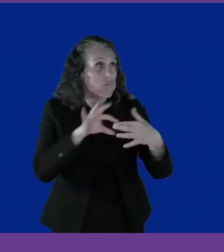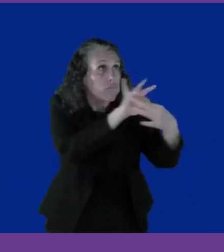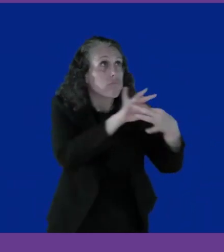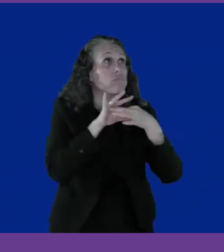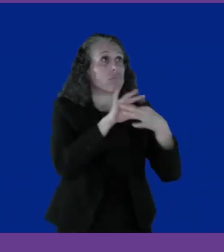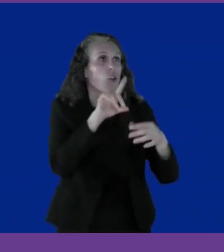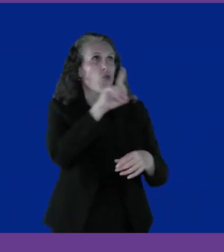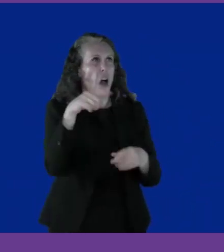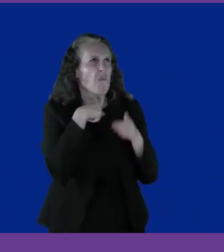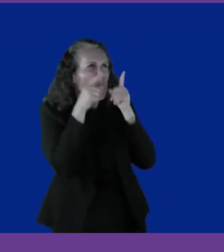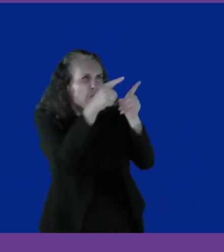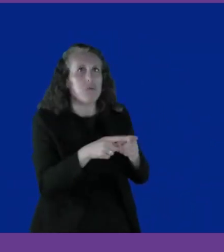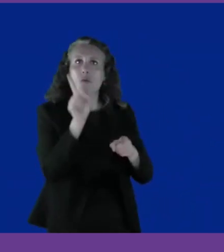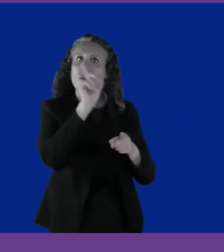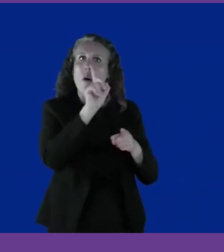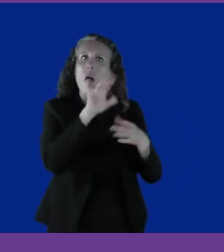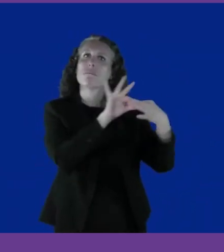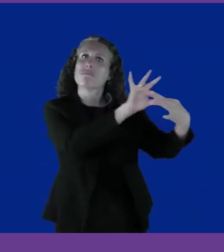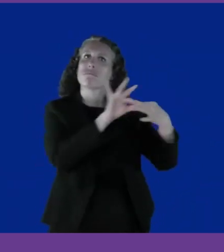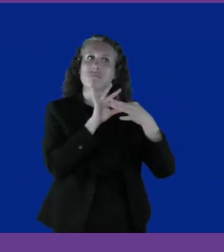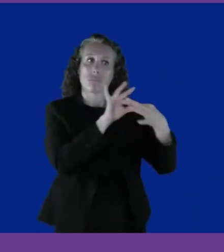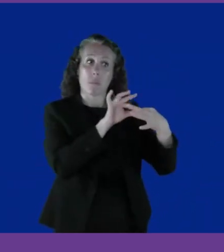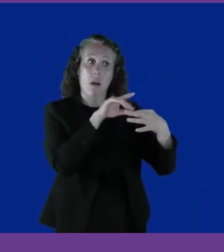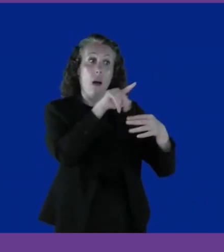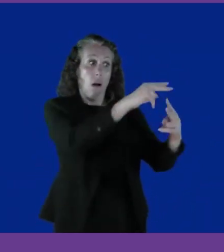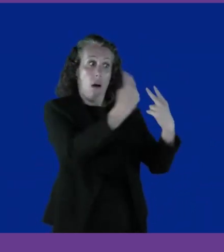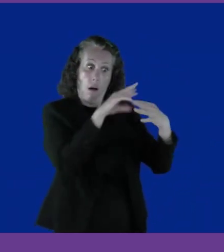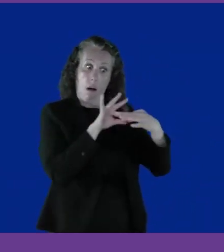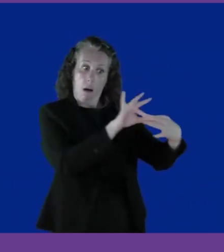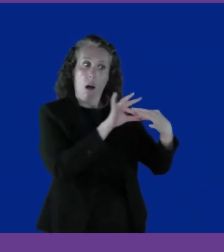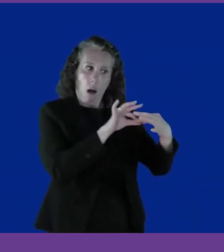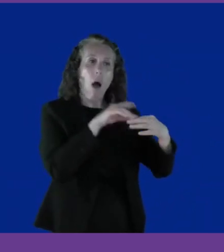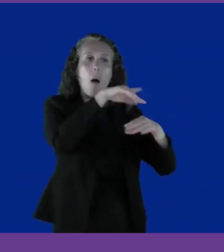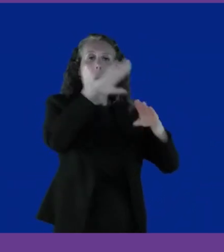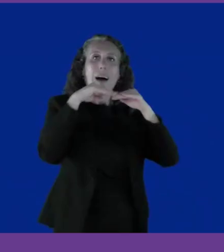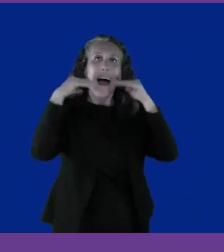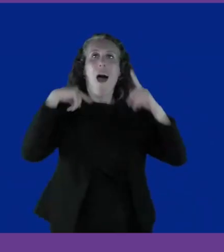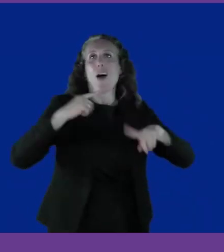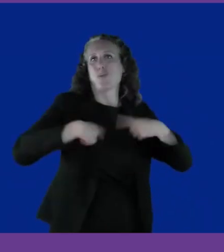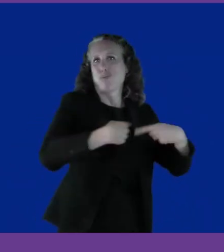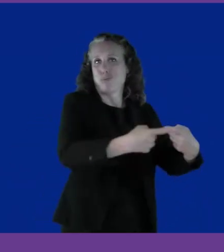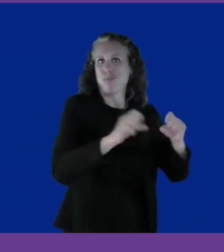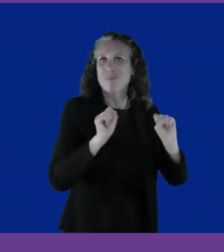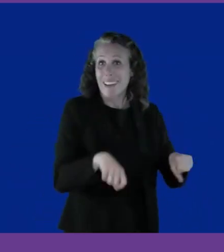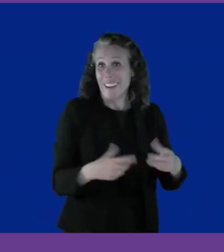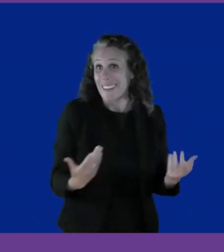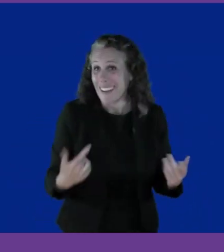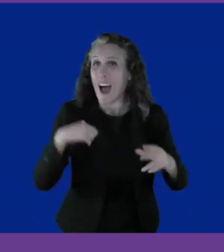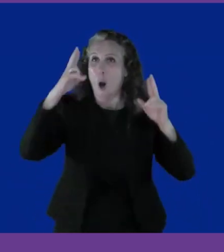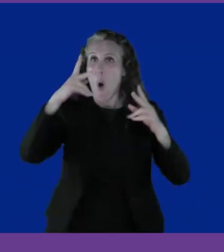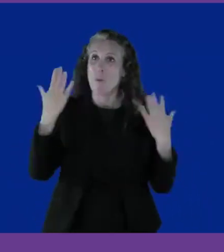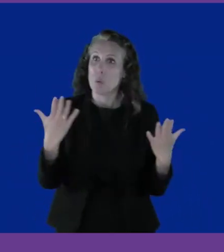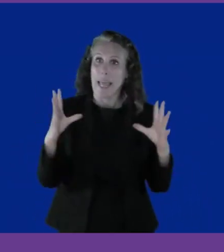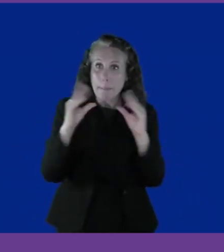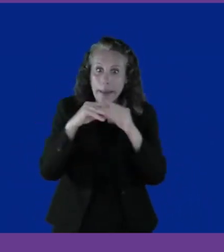is of utmost importance to make progress. So I wish you a very productive meeting today.